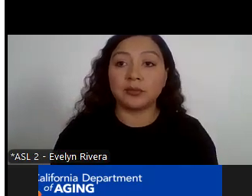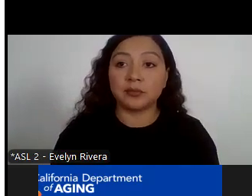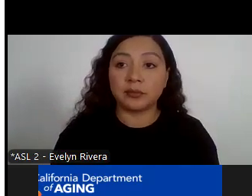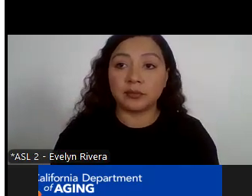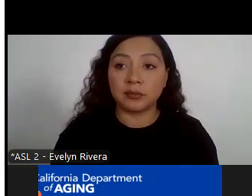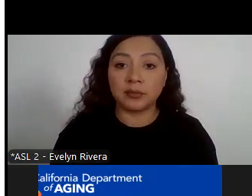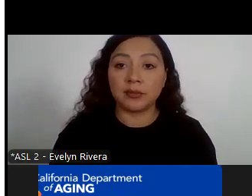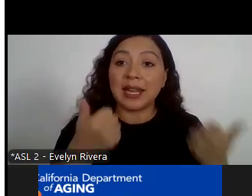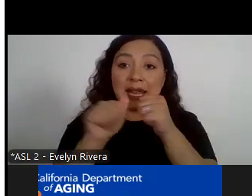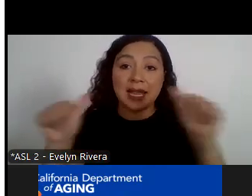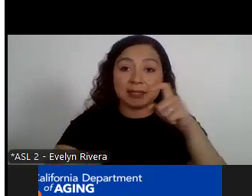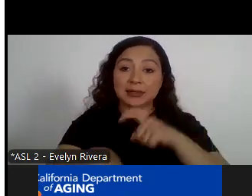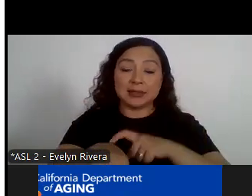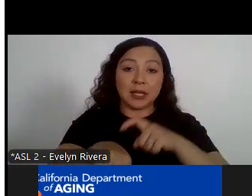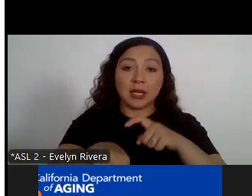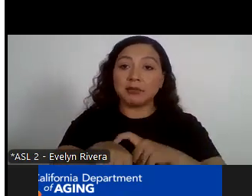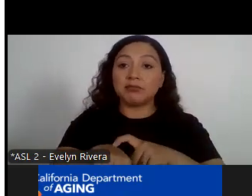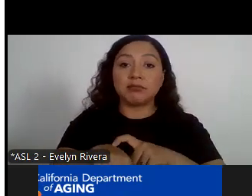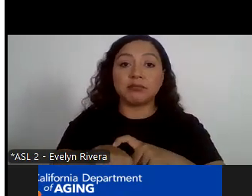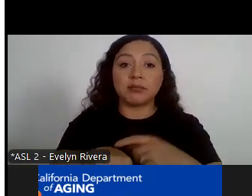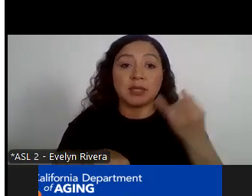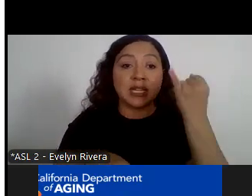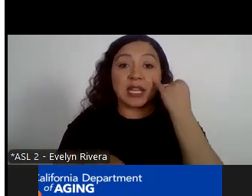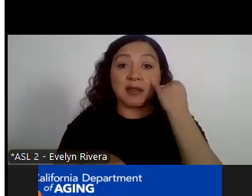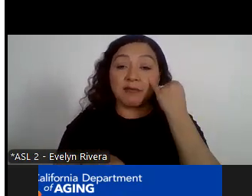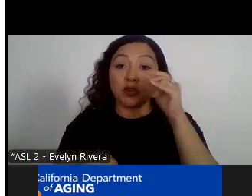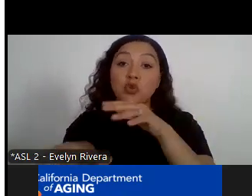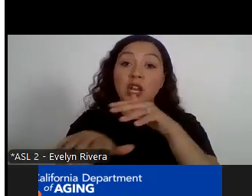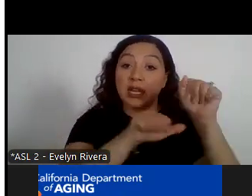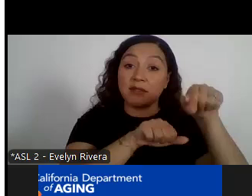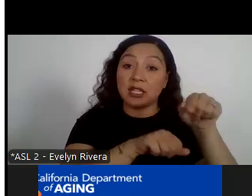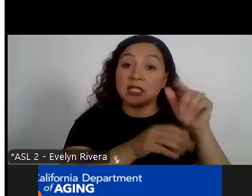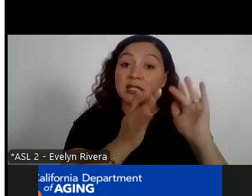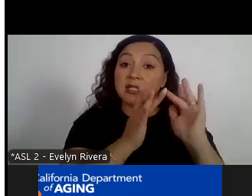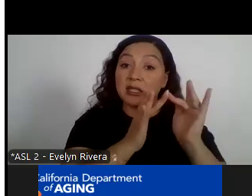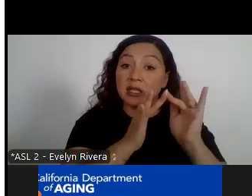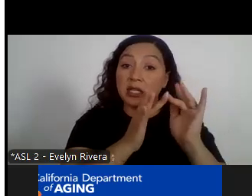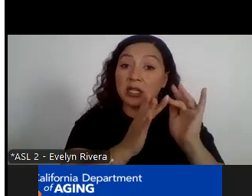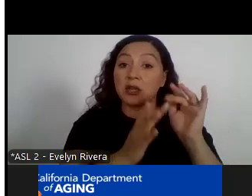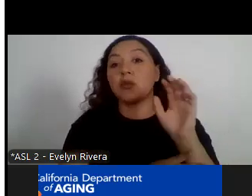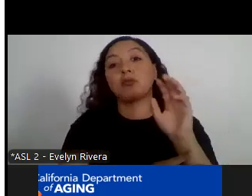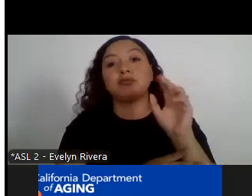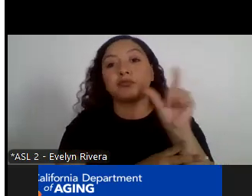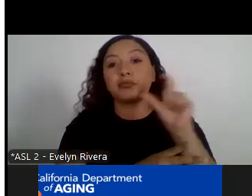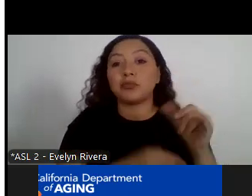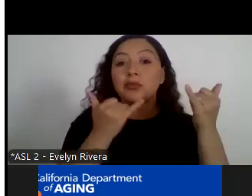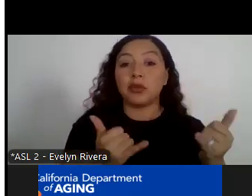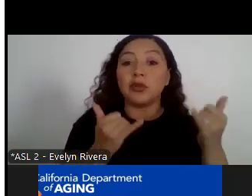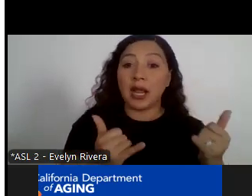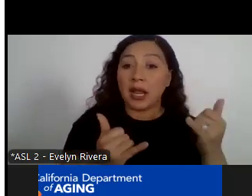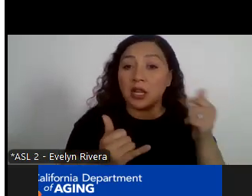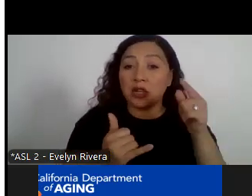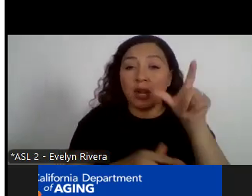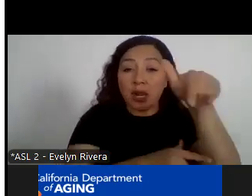Anytime you would like, if you get off this webinar today and you have a comment that comes to you, please email it to us. It